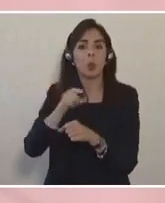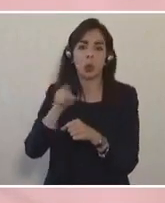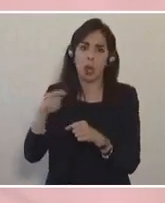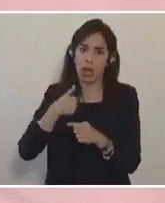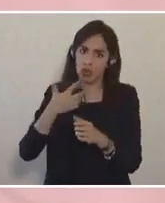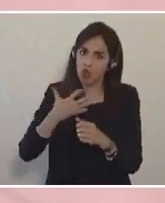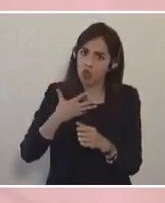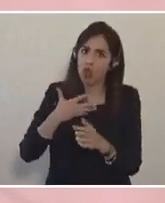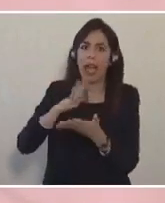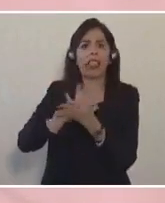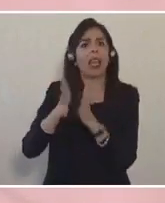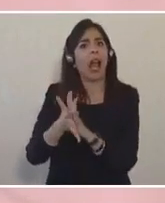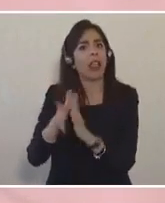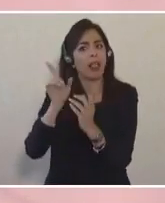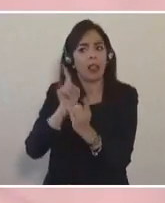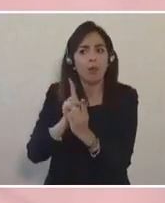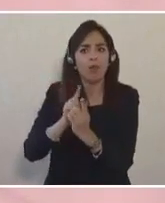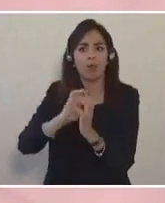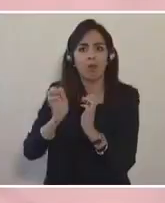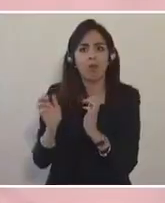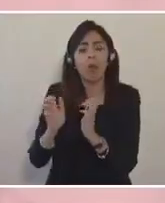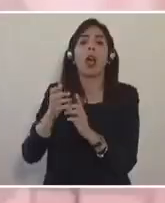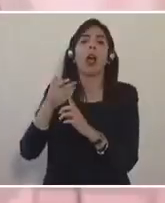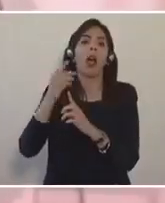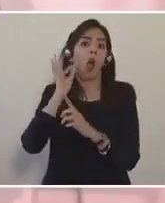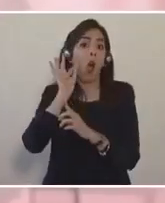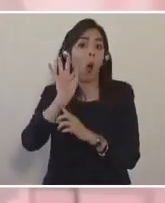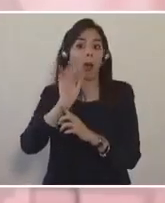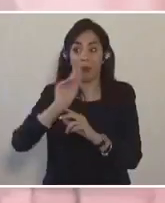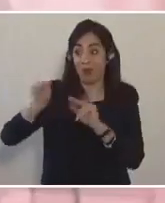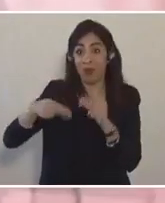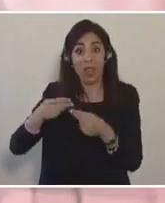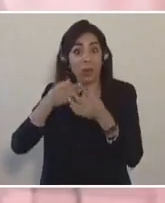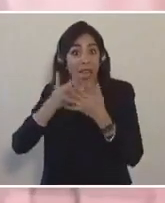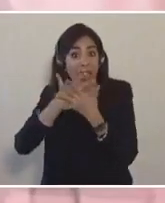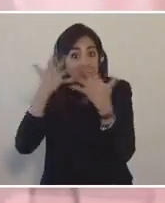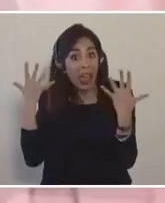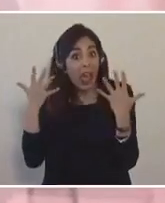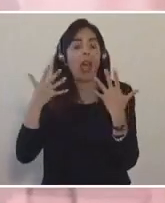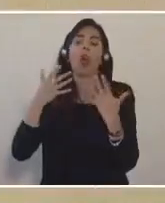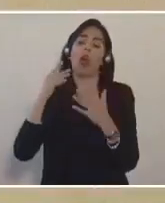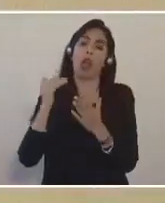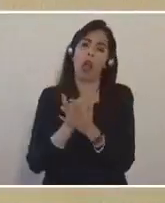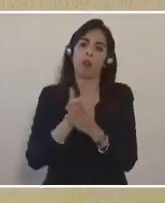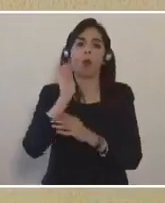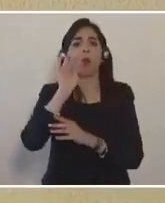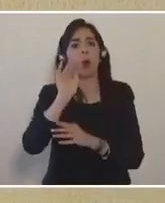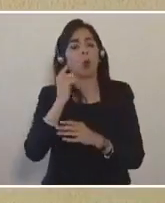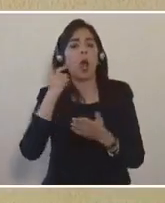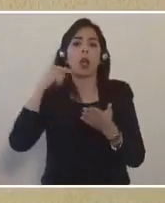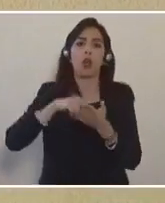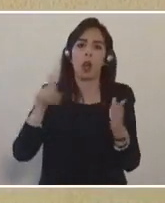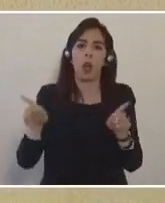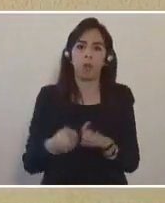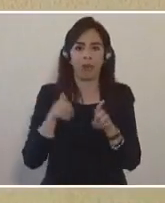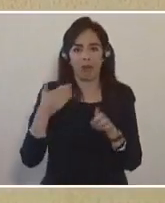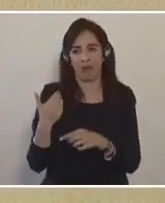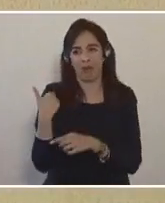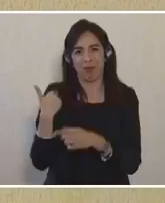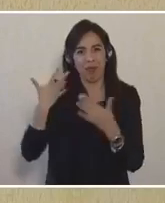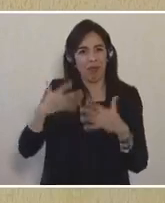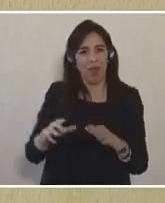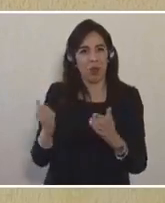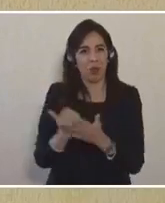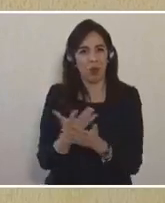countries. Thank you. Thank you, President and Prime Minister. We take a second question from Brussels. Let me see the